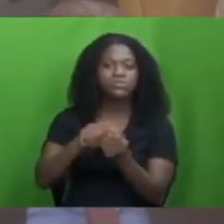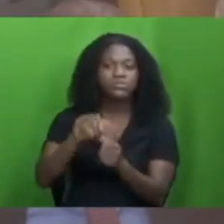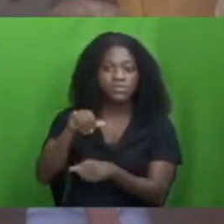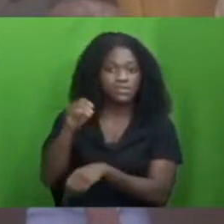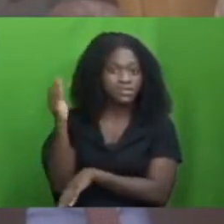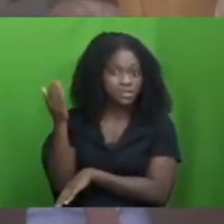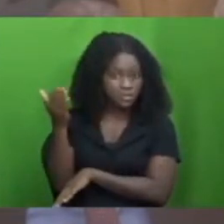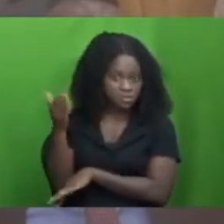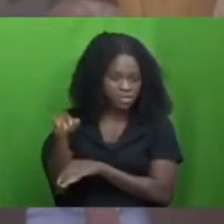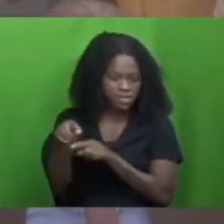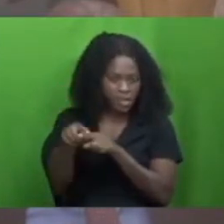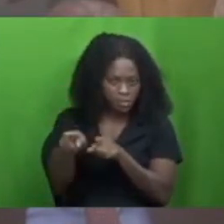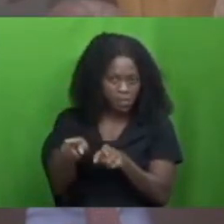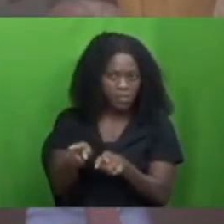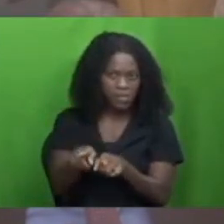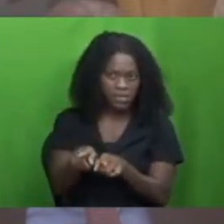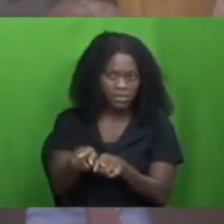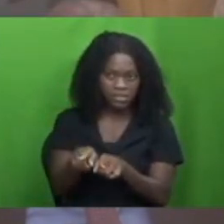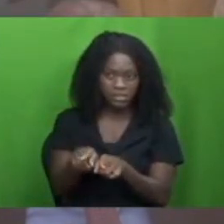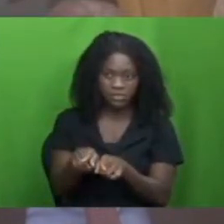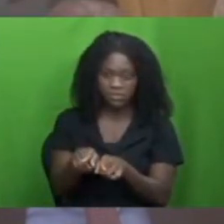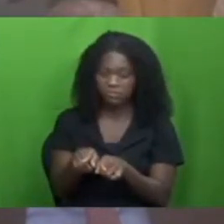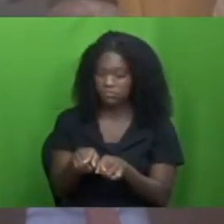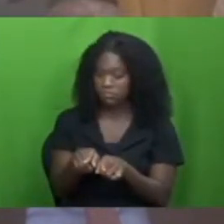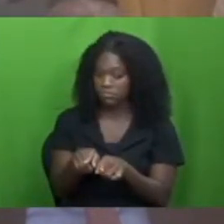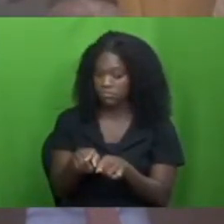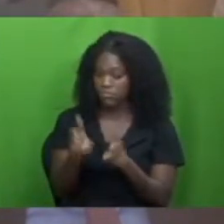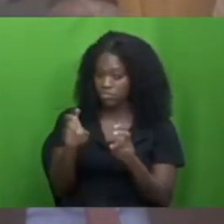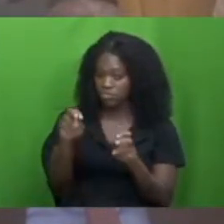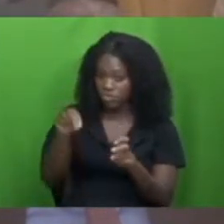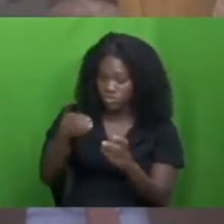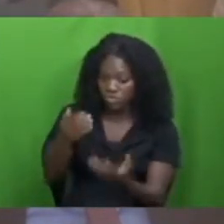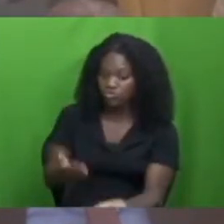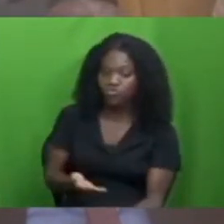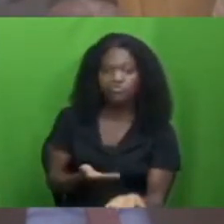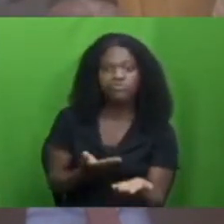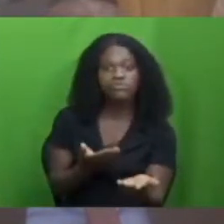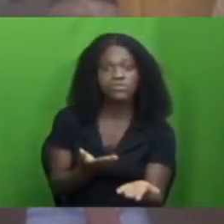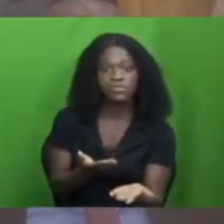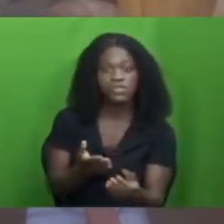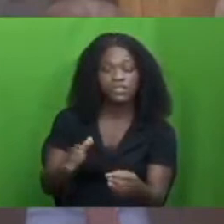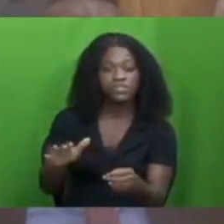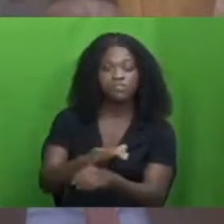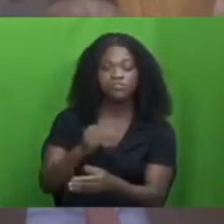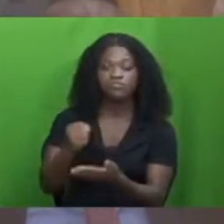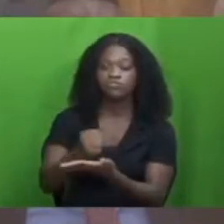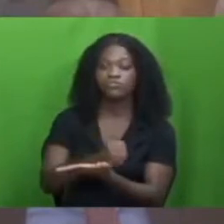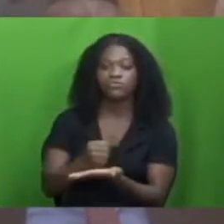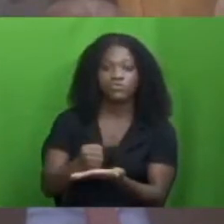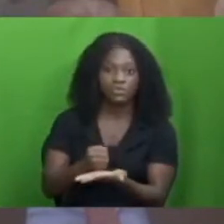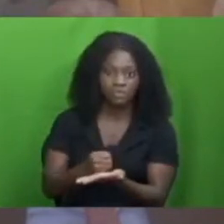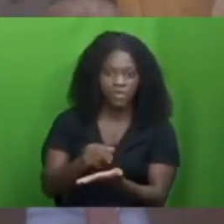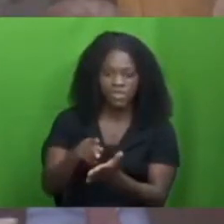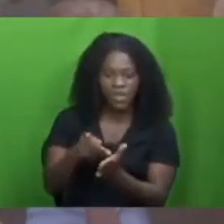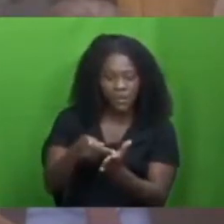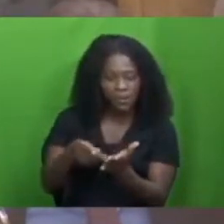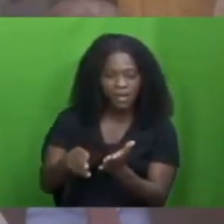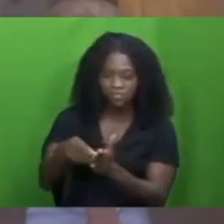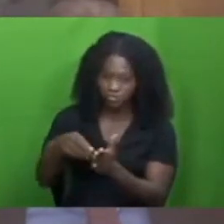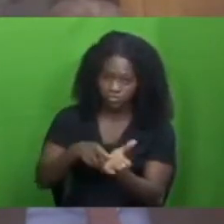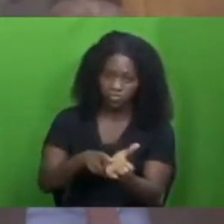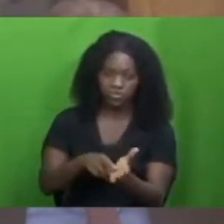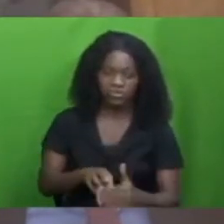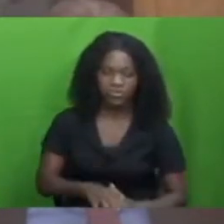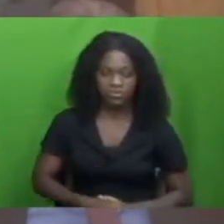can capture the entirety of it. So it's because I do believe that even though it is a statement, that in this